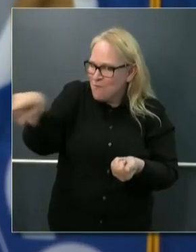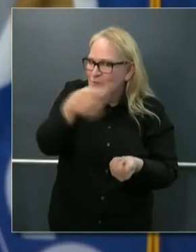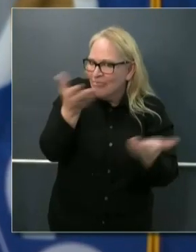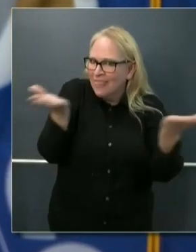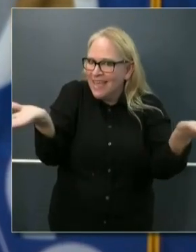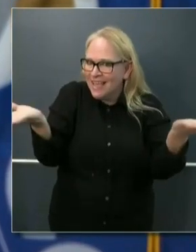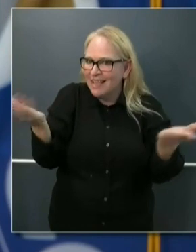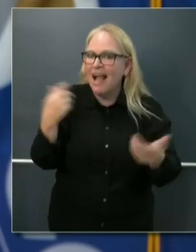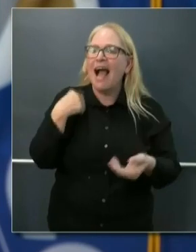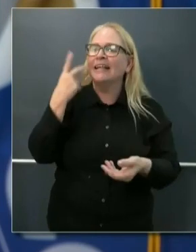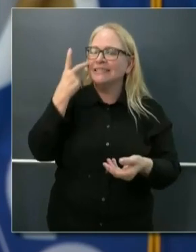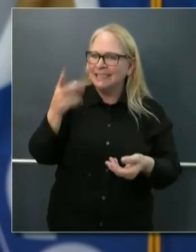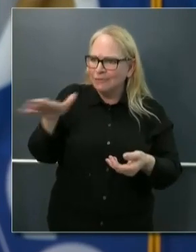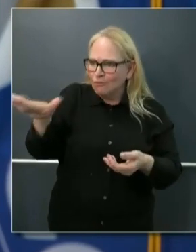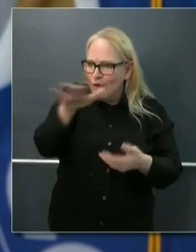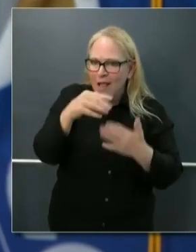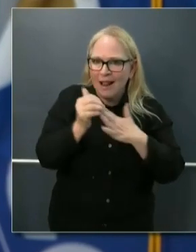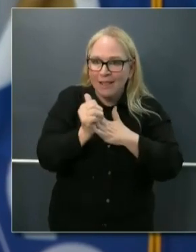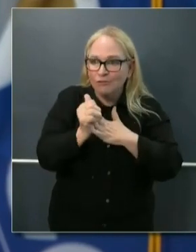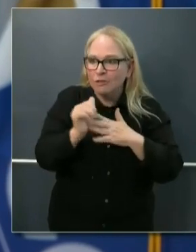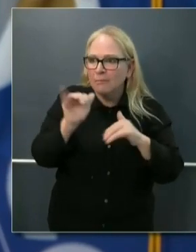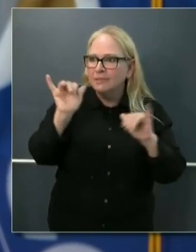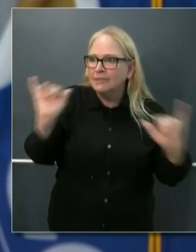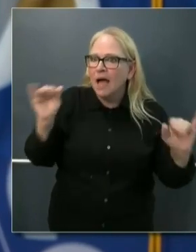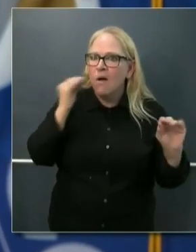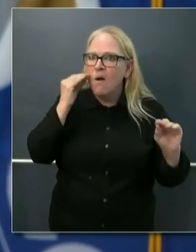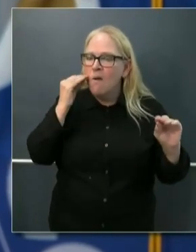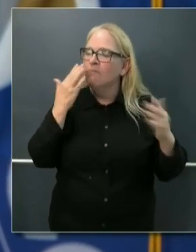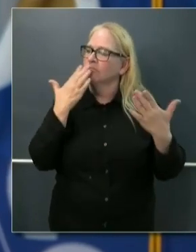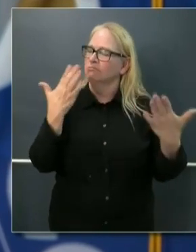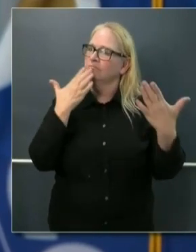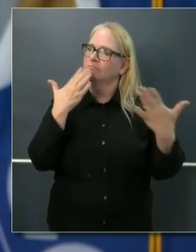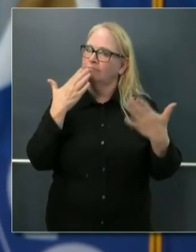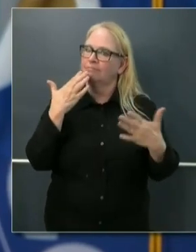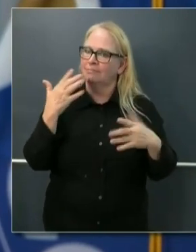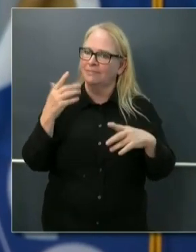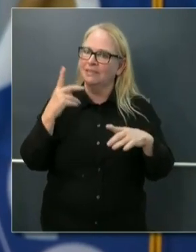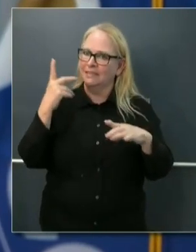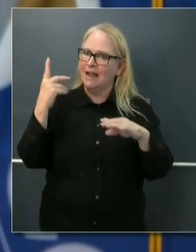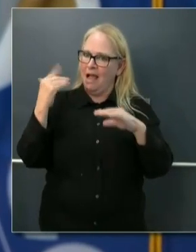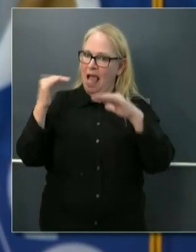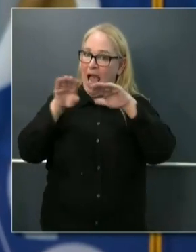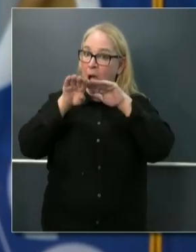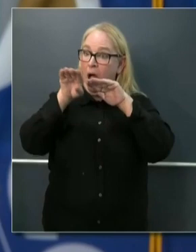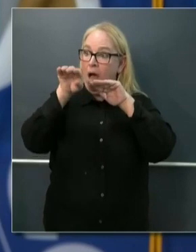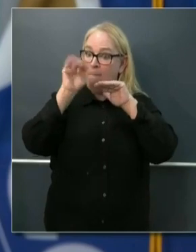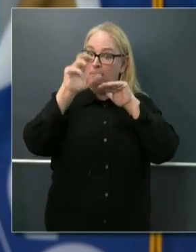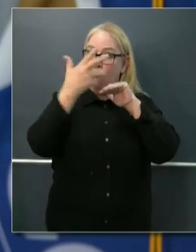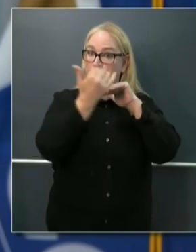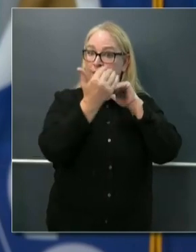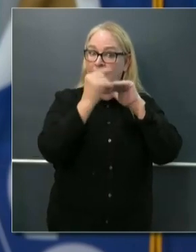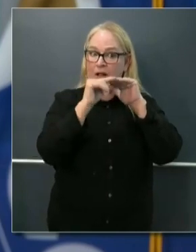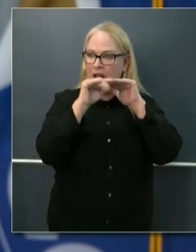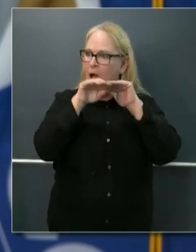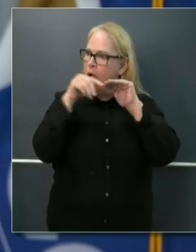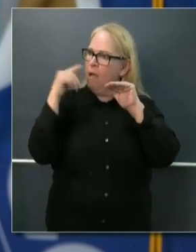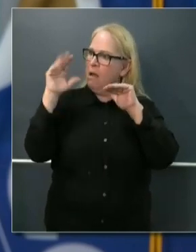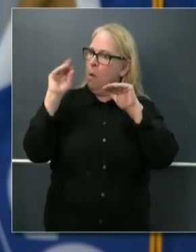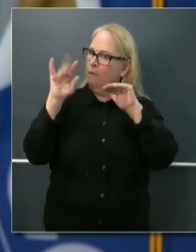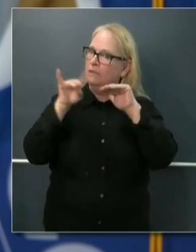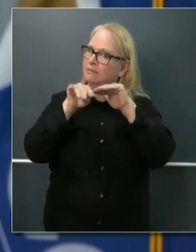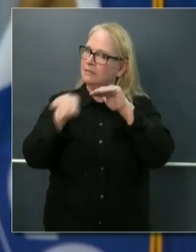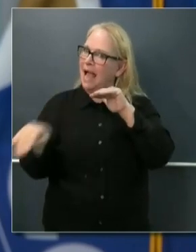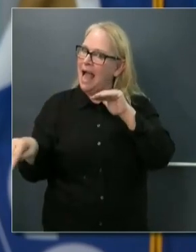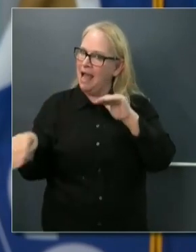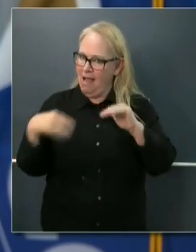in staying home, in driving that curve down, being the first to go home on March 15th. We see the sacrifice that you older adults are making. You